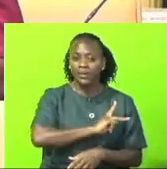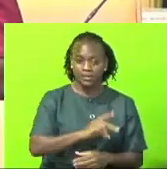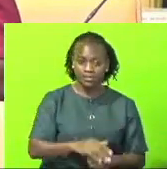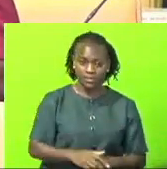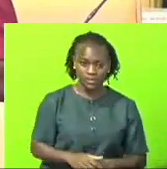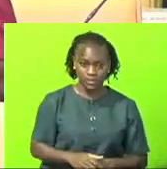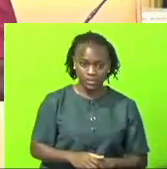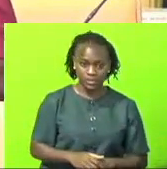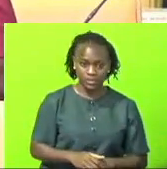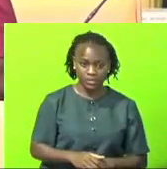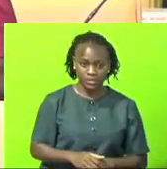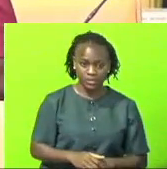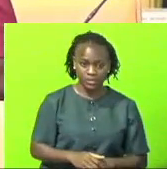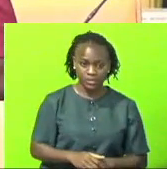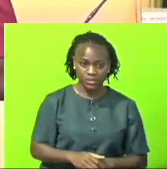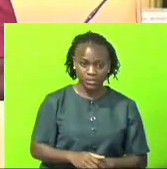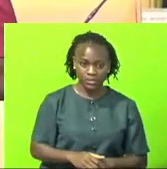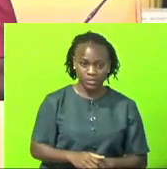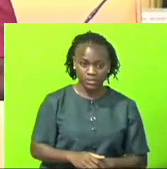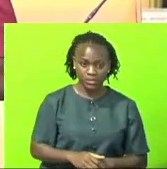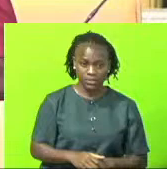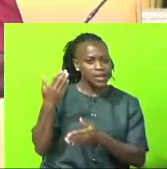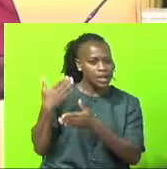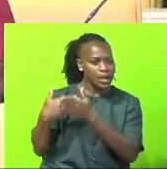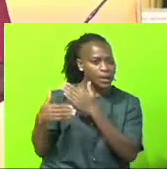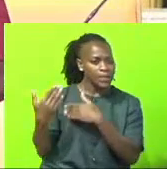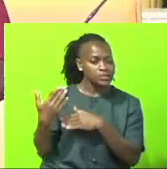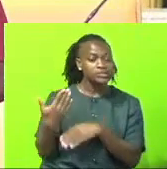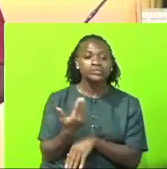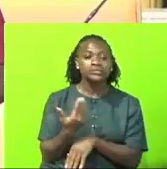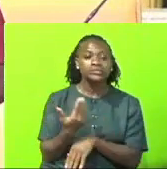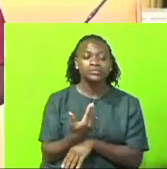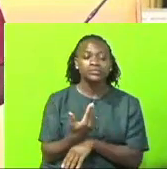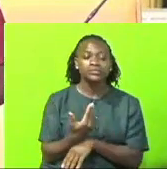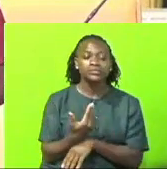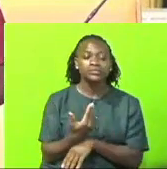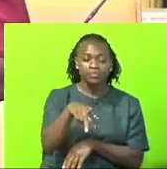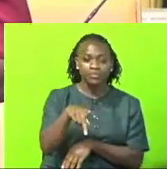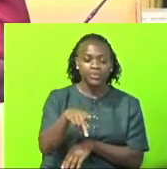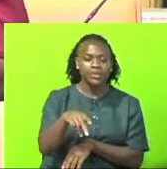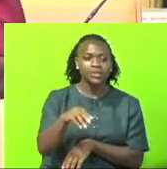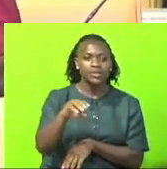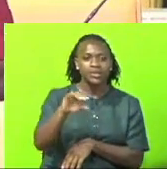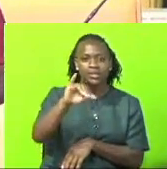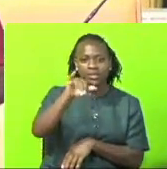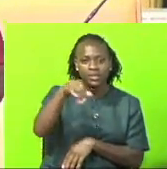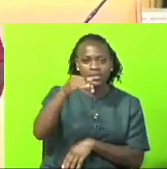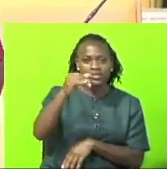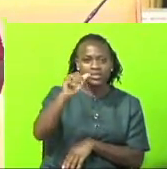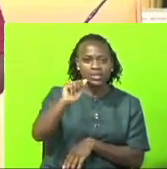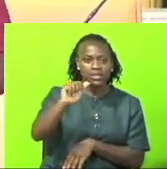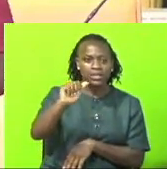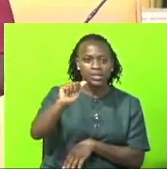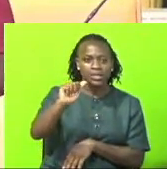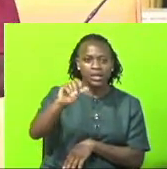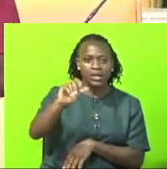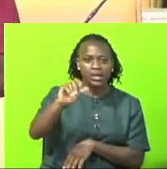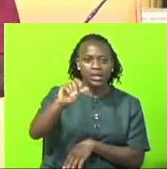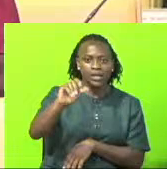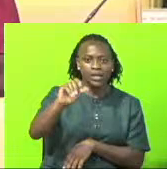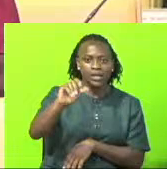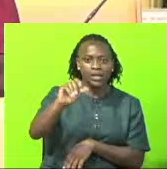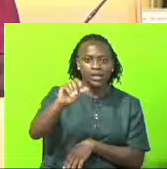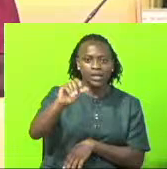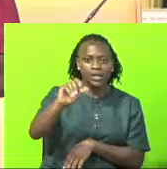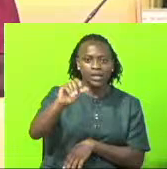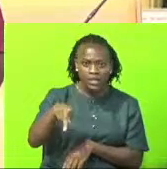when Speaker Joe Ajaho as a member for Akachi South got elected as a member, by operation of law, he ceased to